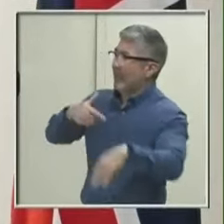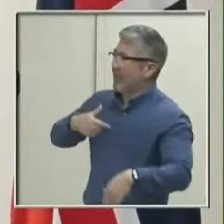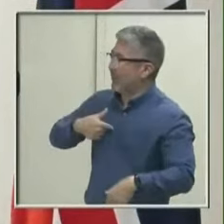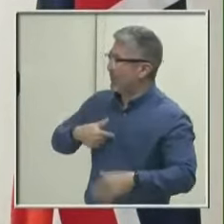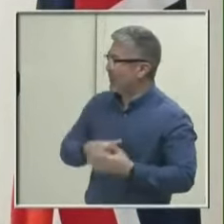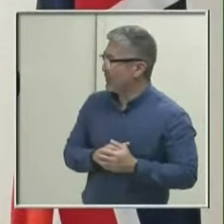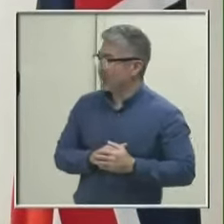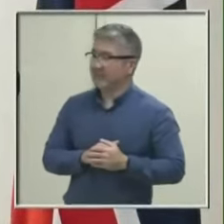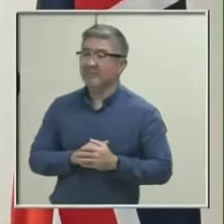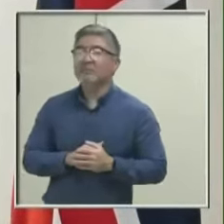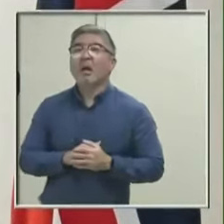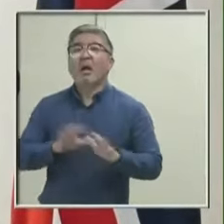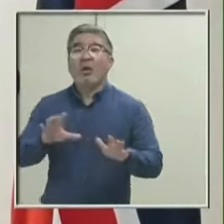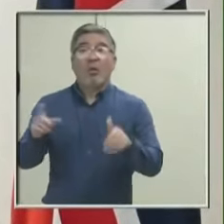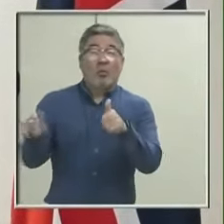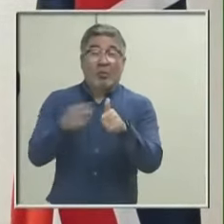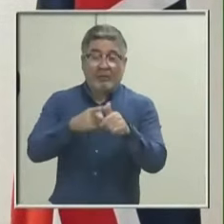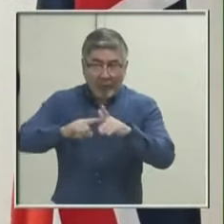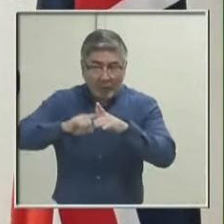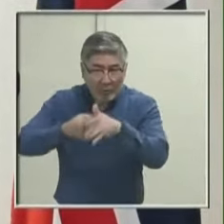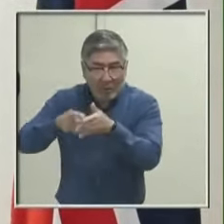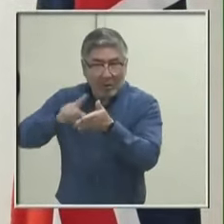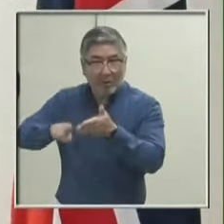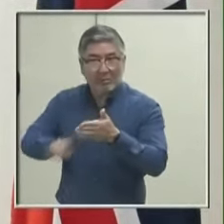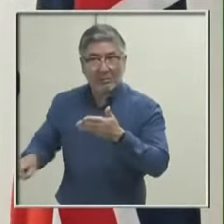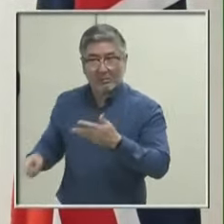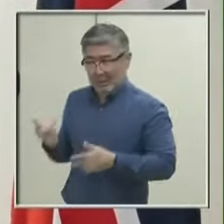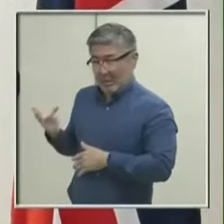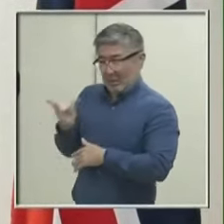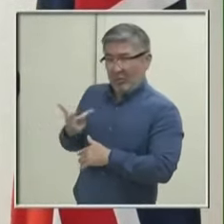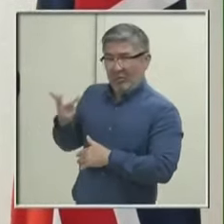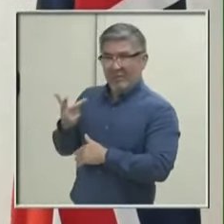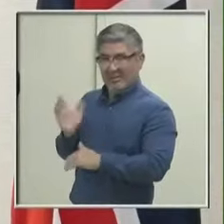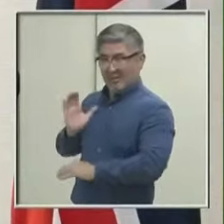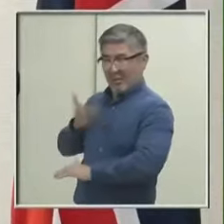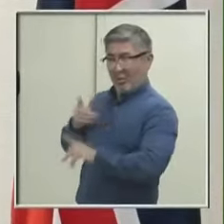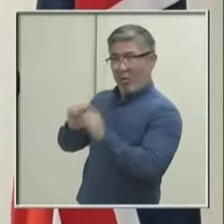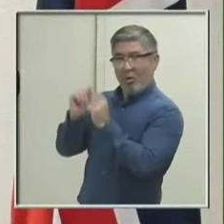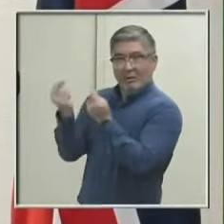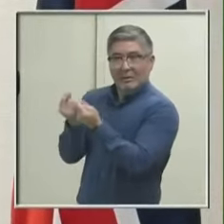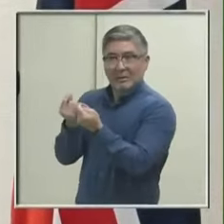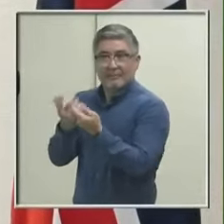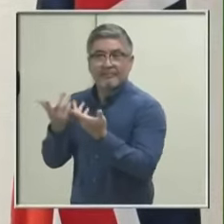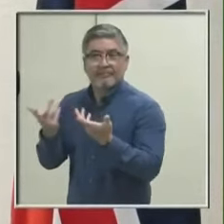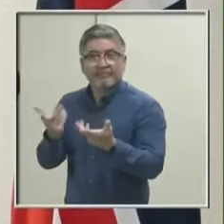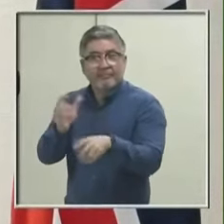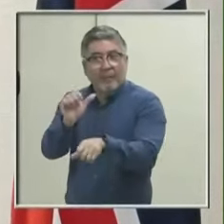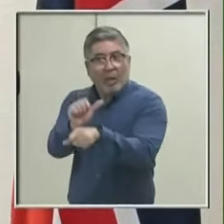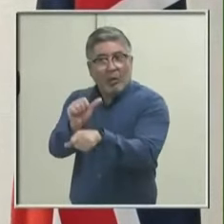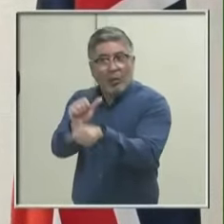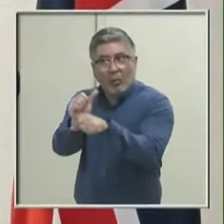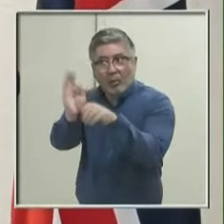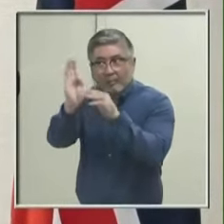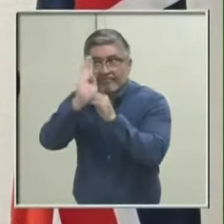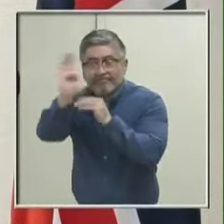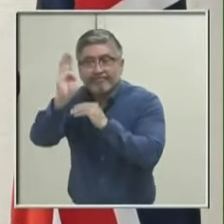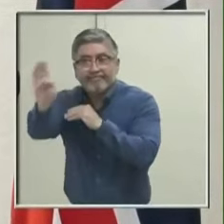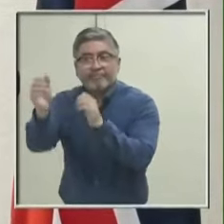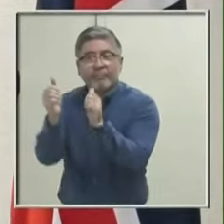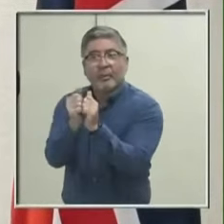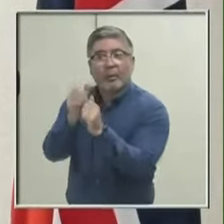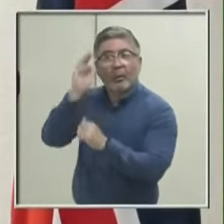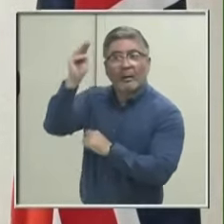started, Derek and Steve and that team was working, were working directly with the